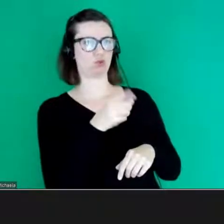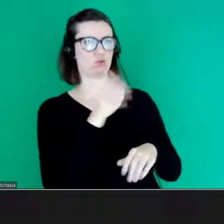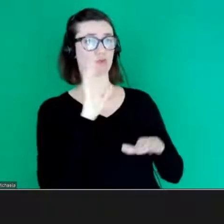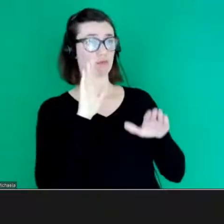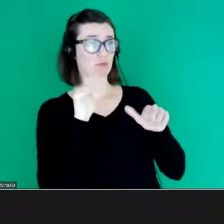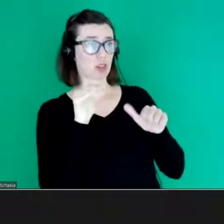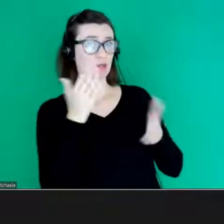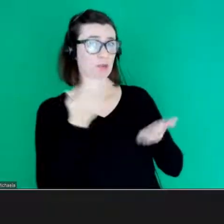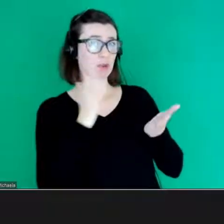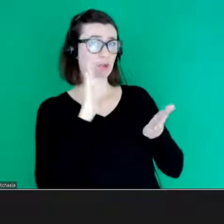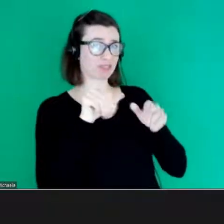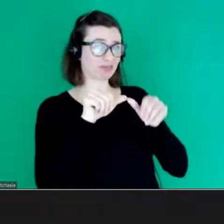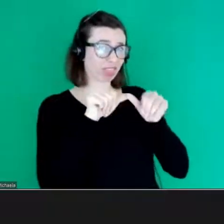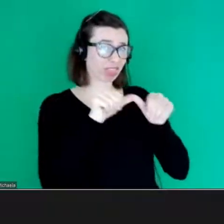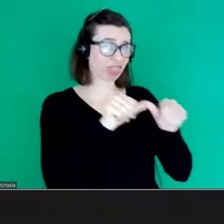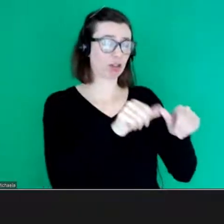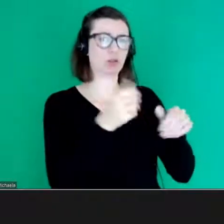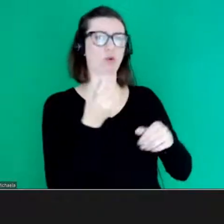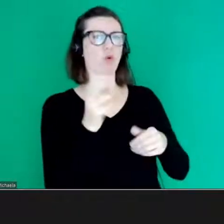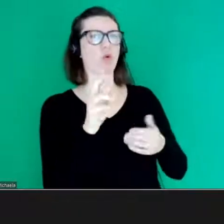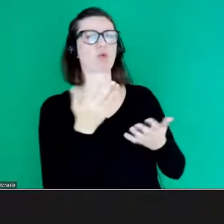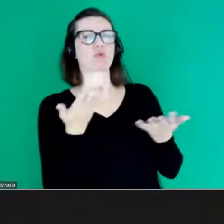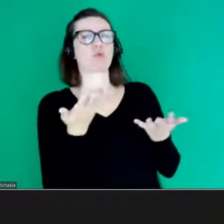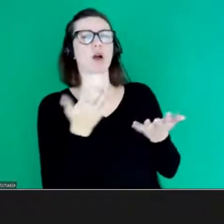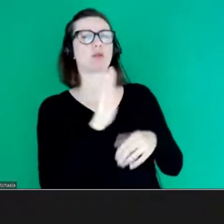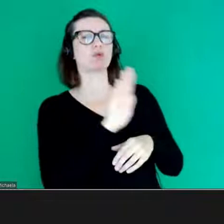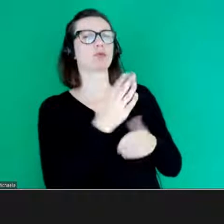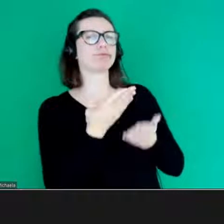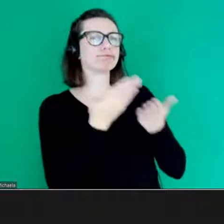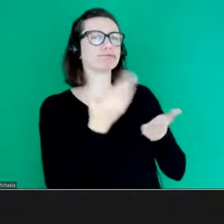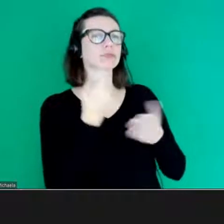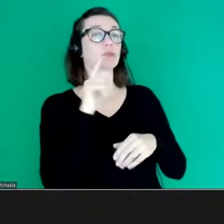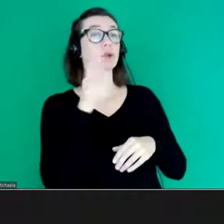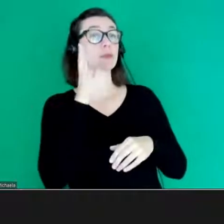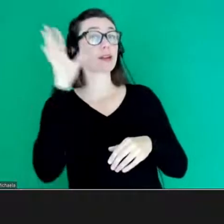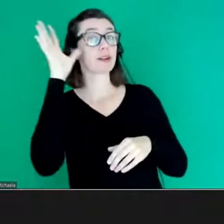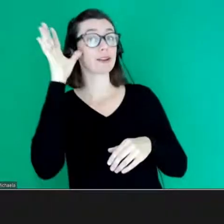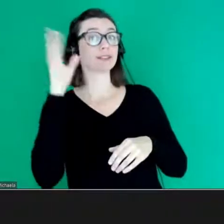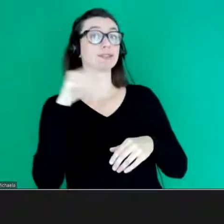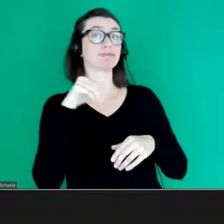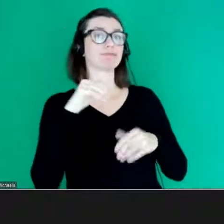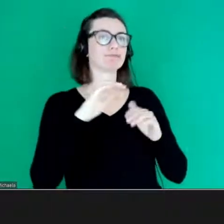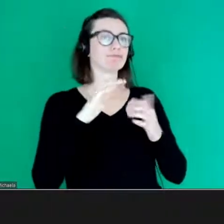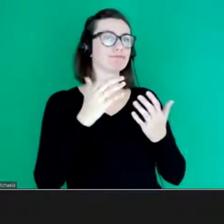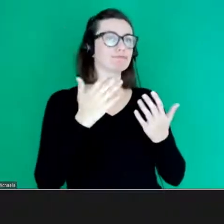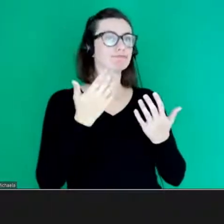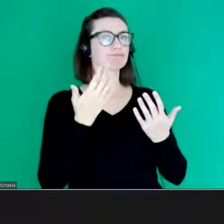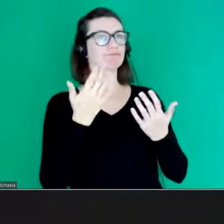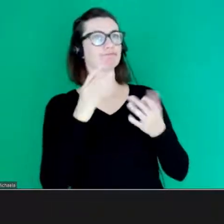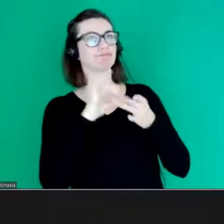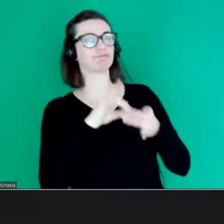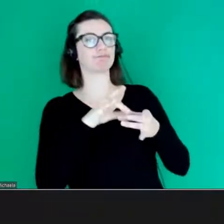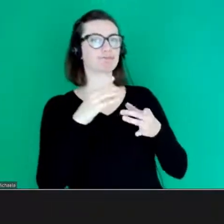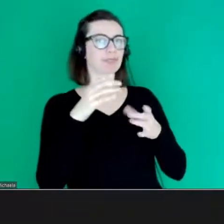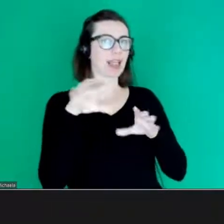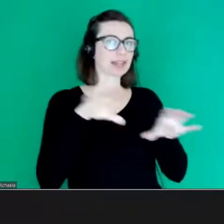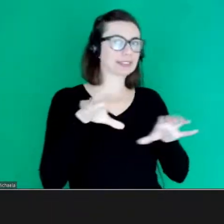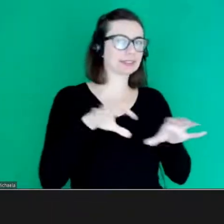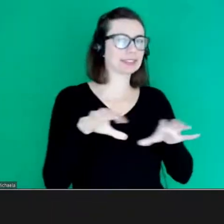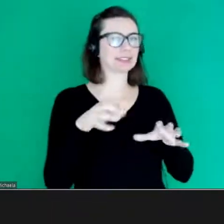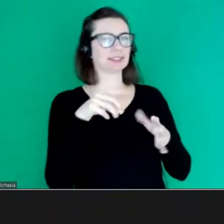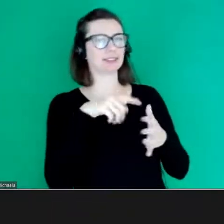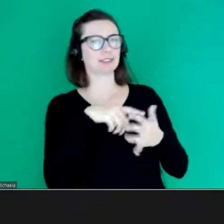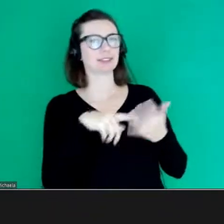expect maybe will continue, or guidelines that you have for parents around how to think about activities in terms of that, if it's